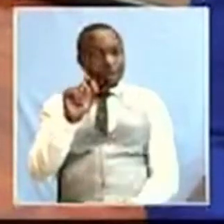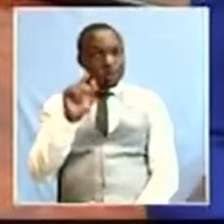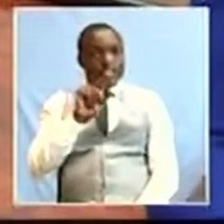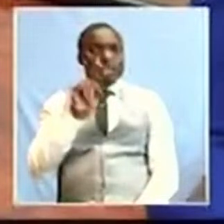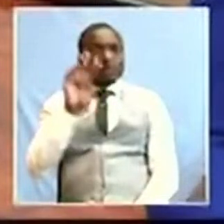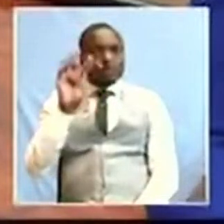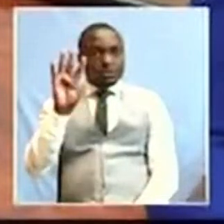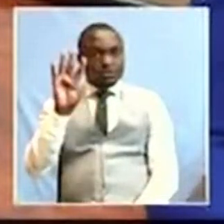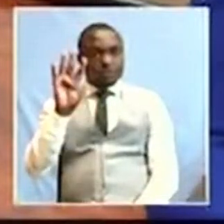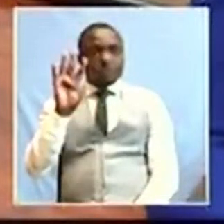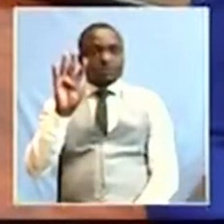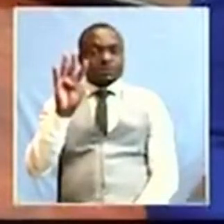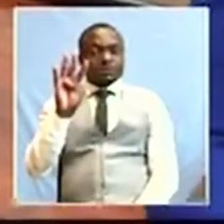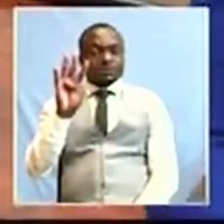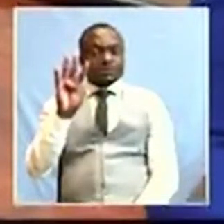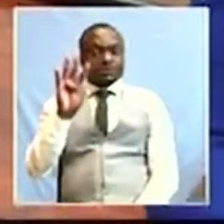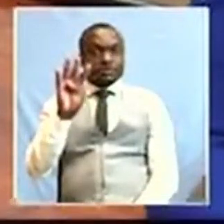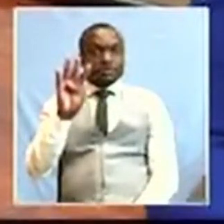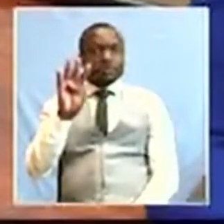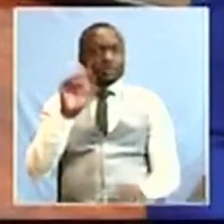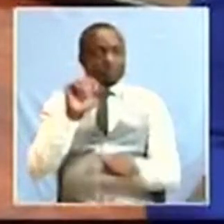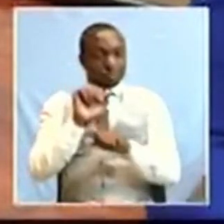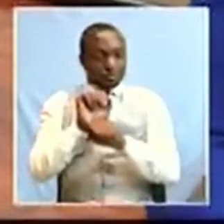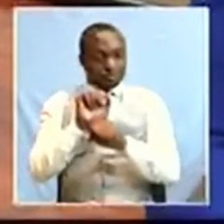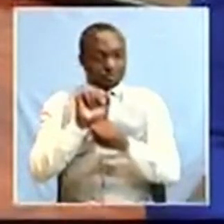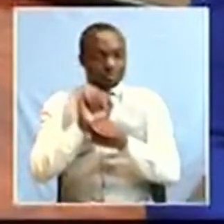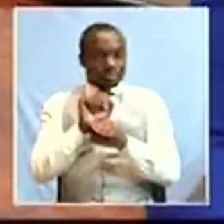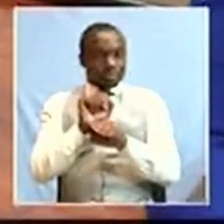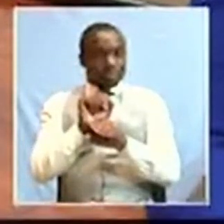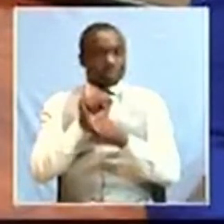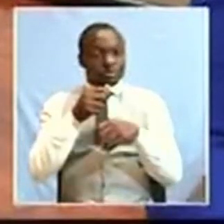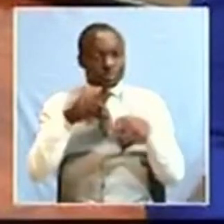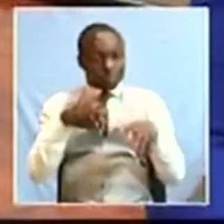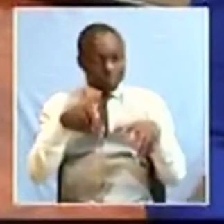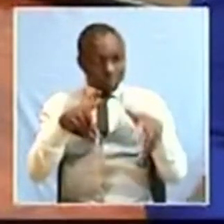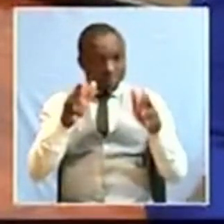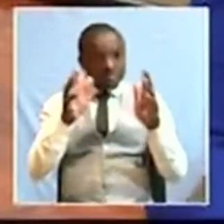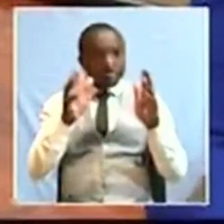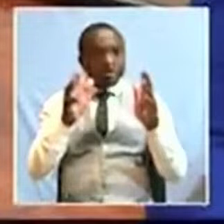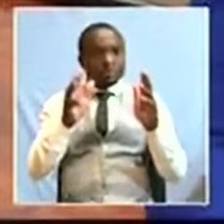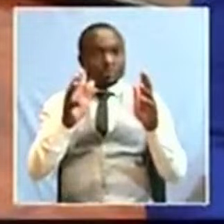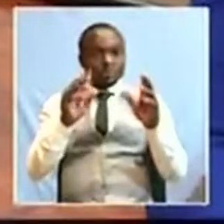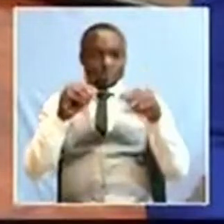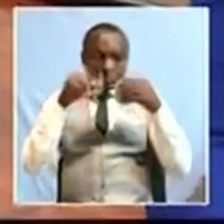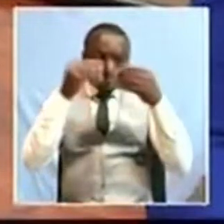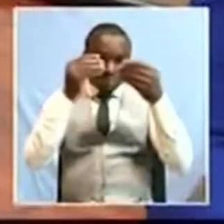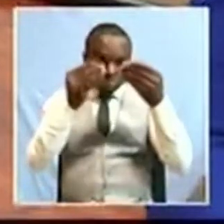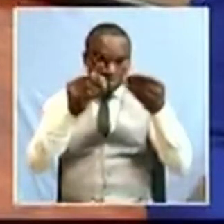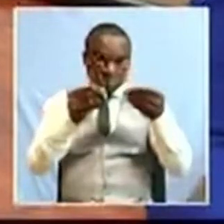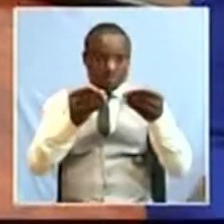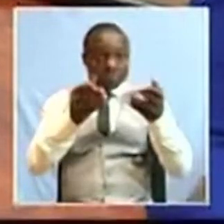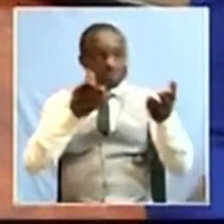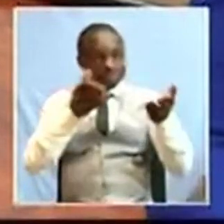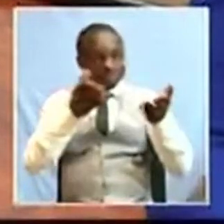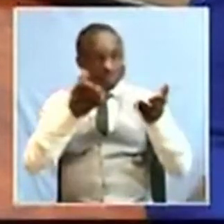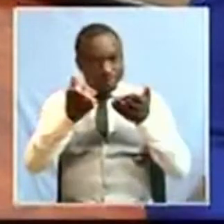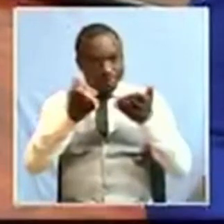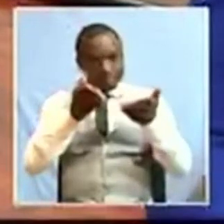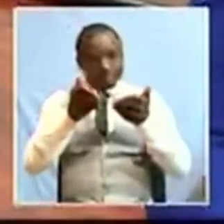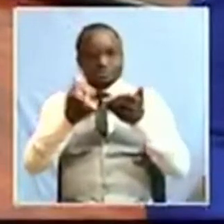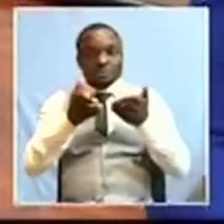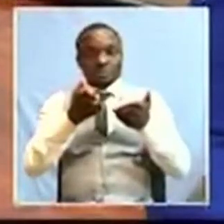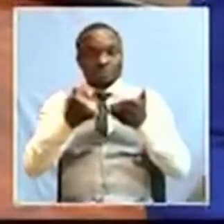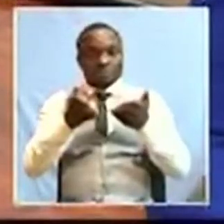2024 main valuation roll, in order to enable it to provide municipal services it